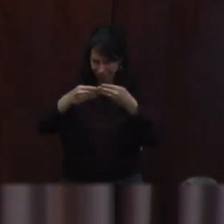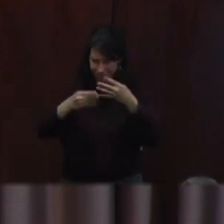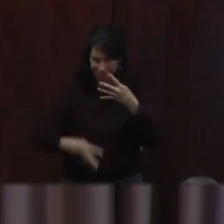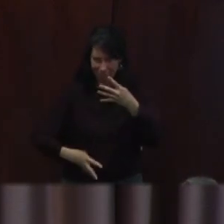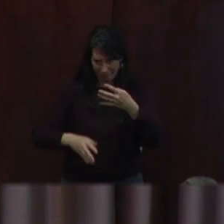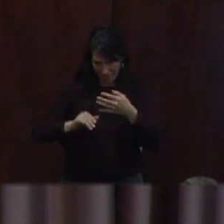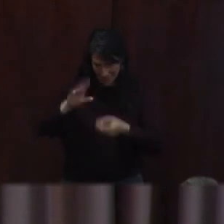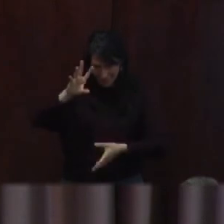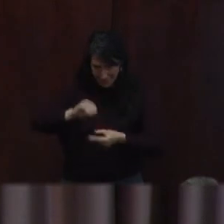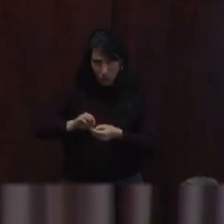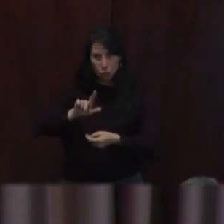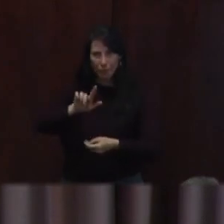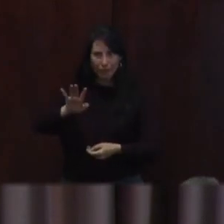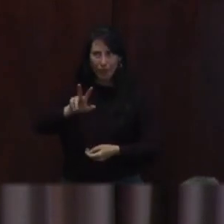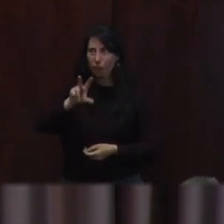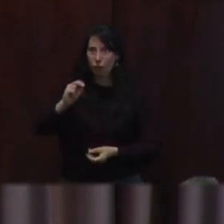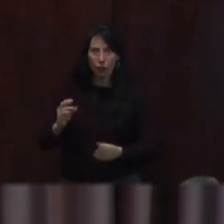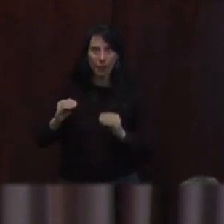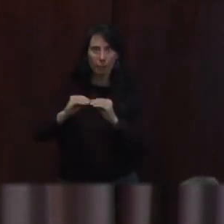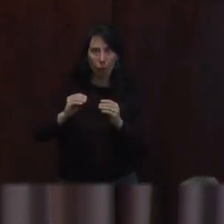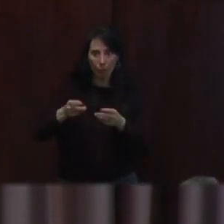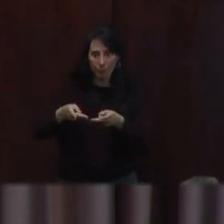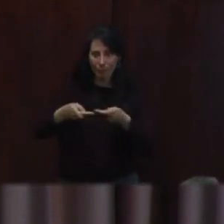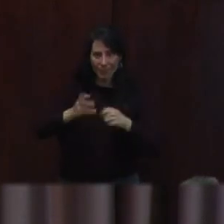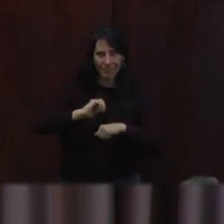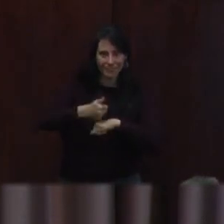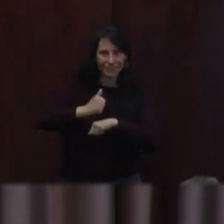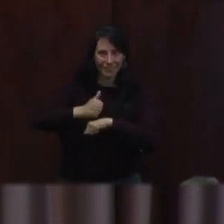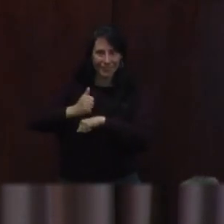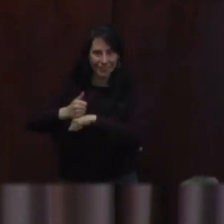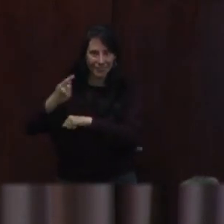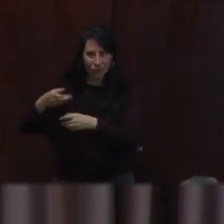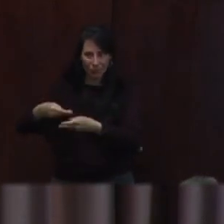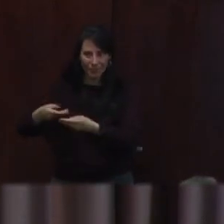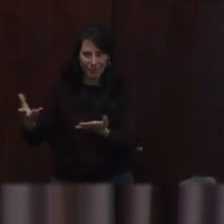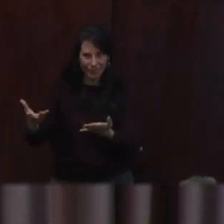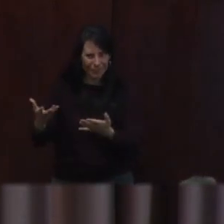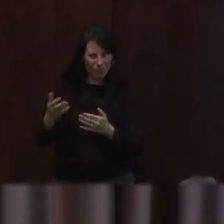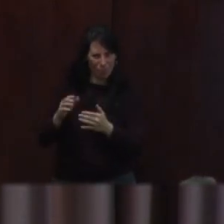So how do we ascertain what they're thinking so it can be